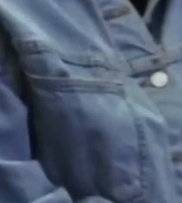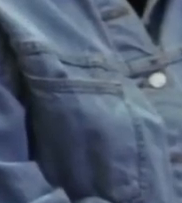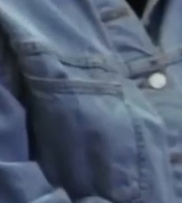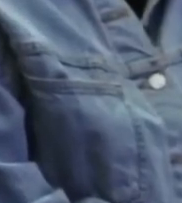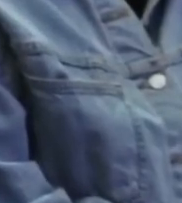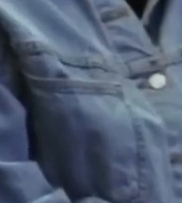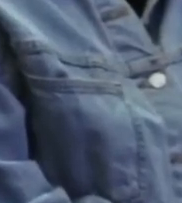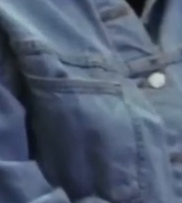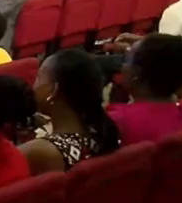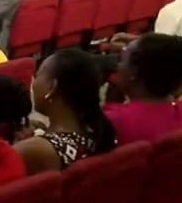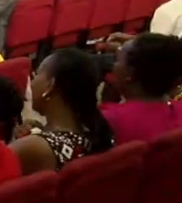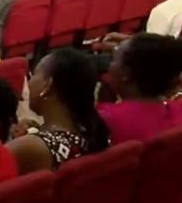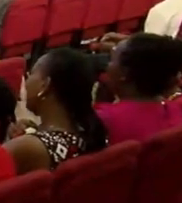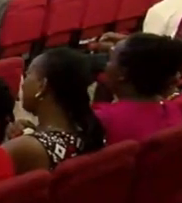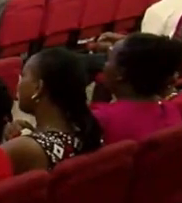abundantly,